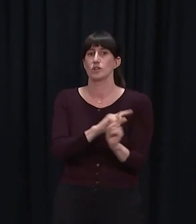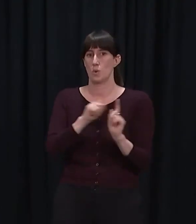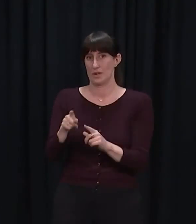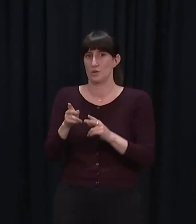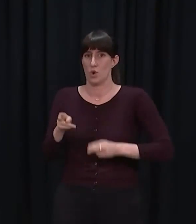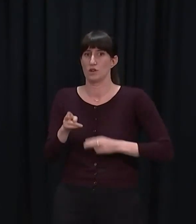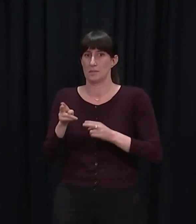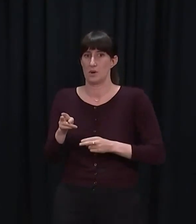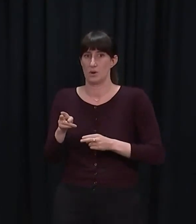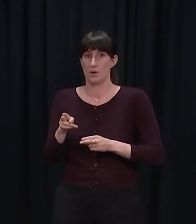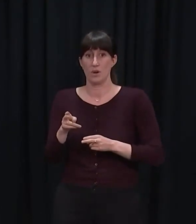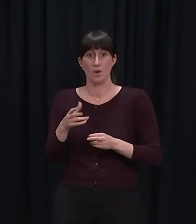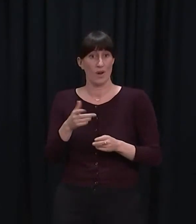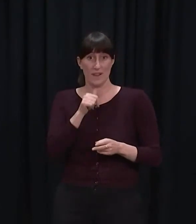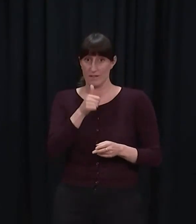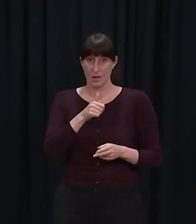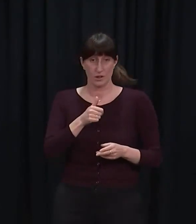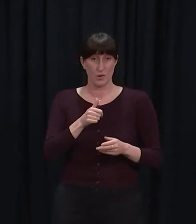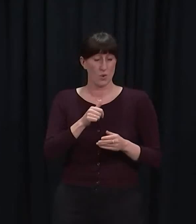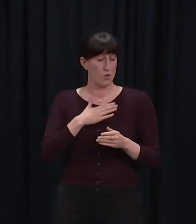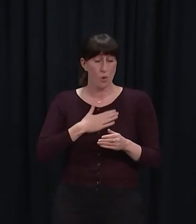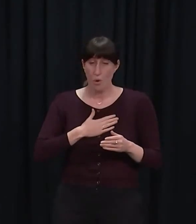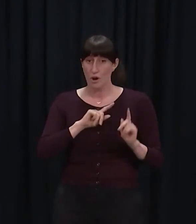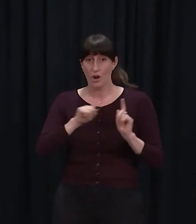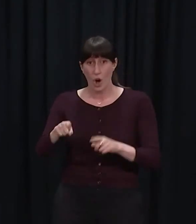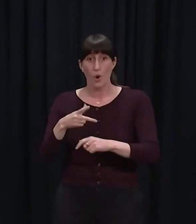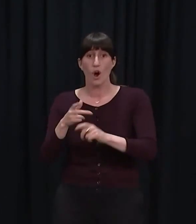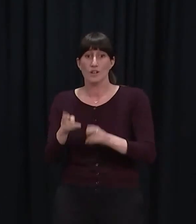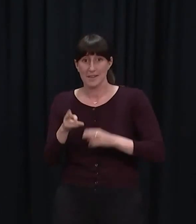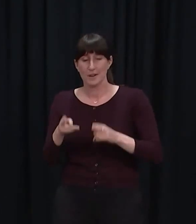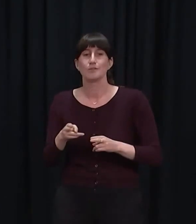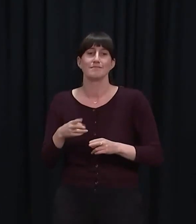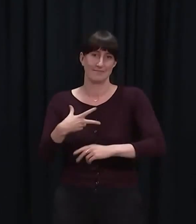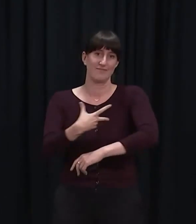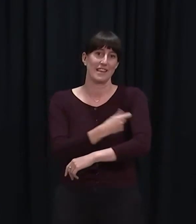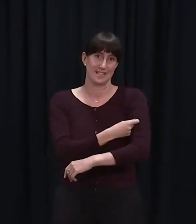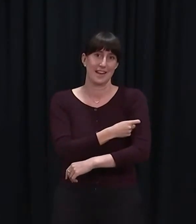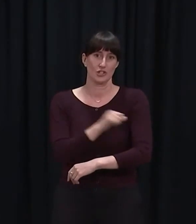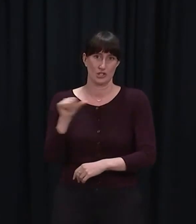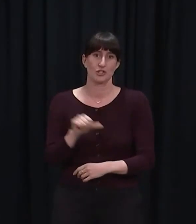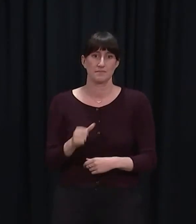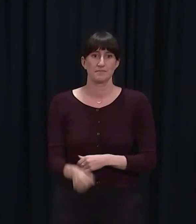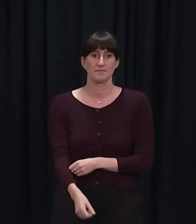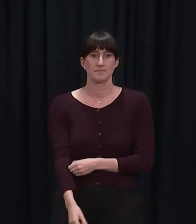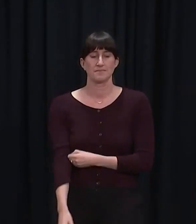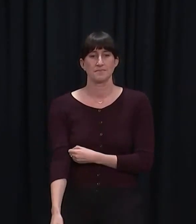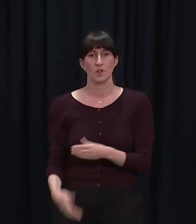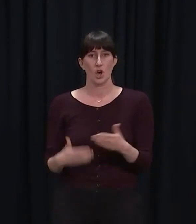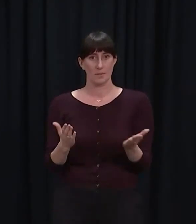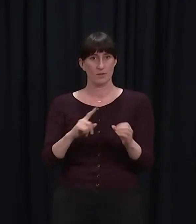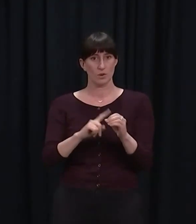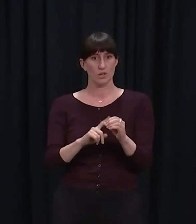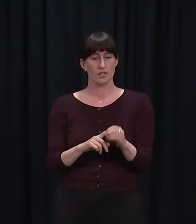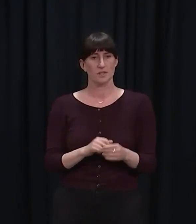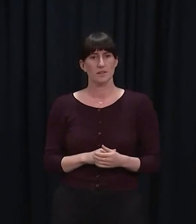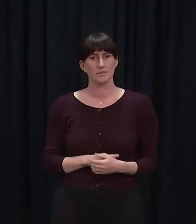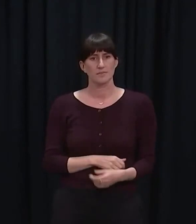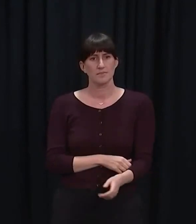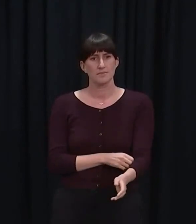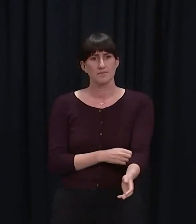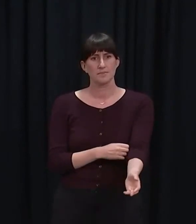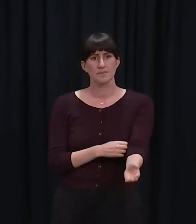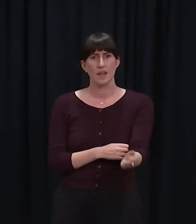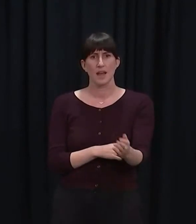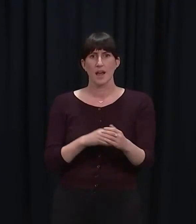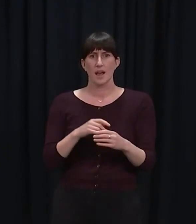hospital is to get vaccinated. Now happy to open up for questions. Tova. With the FDA approving Pfizer for 5 to